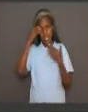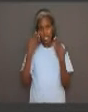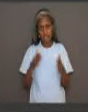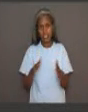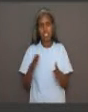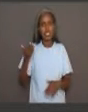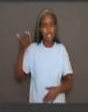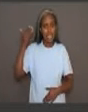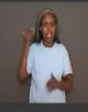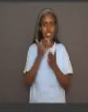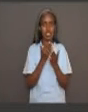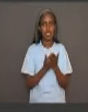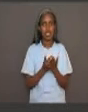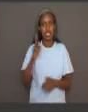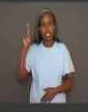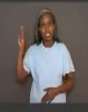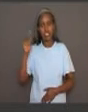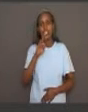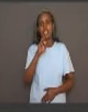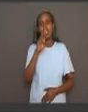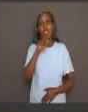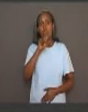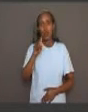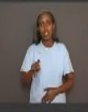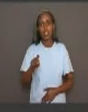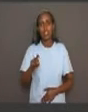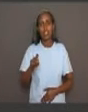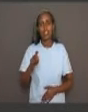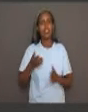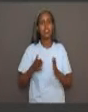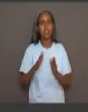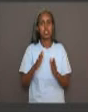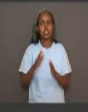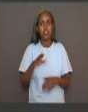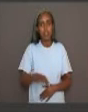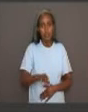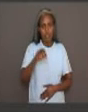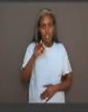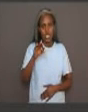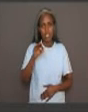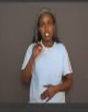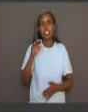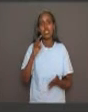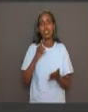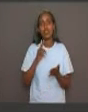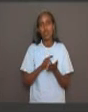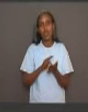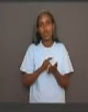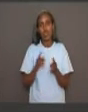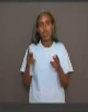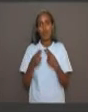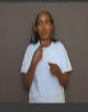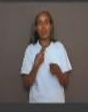As we learned in the last lesson, this equation, which lets us find